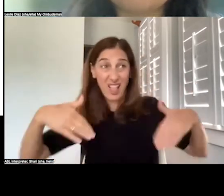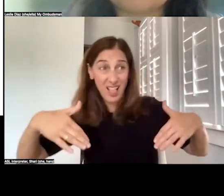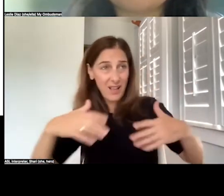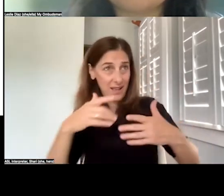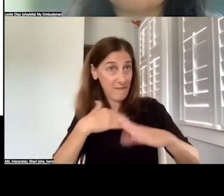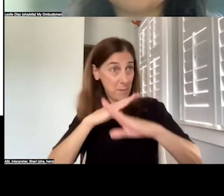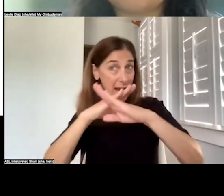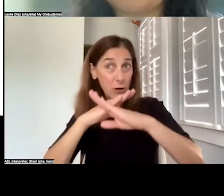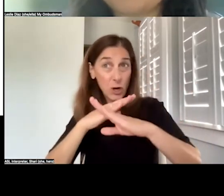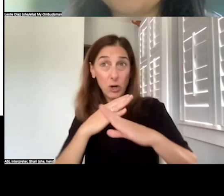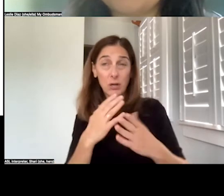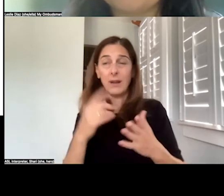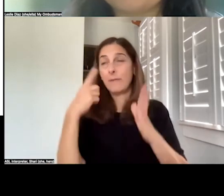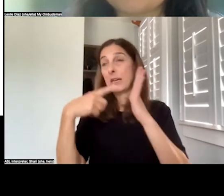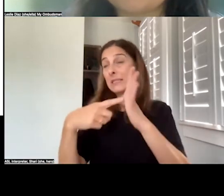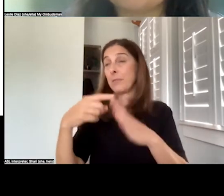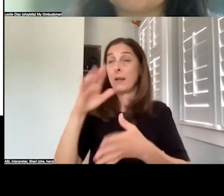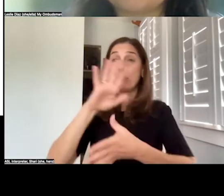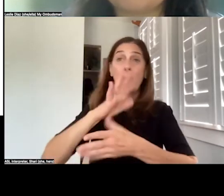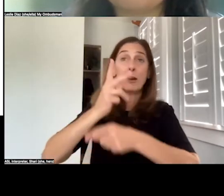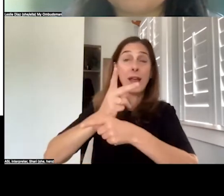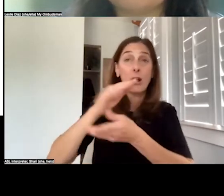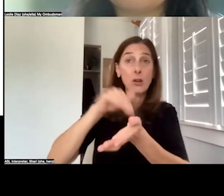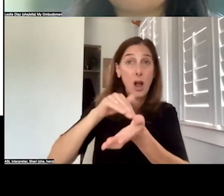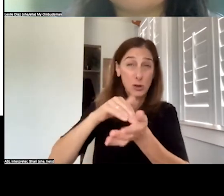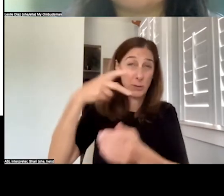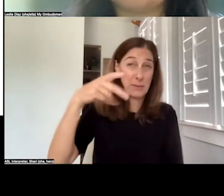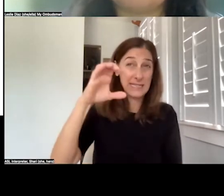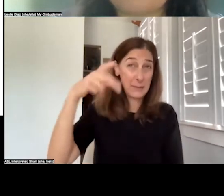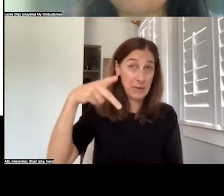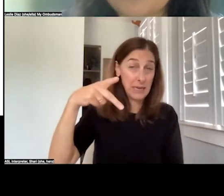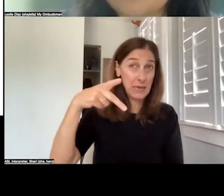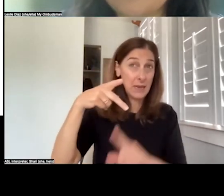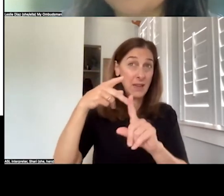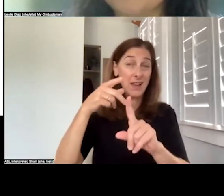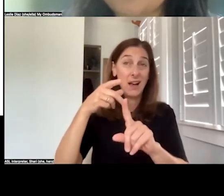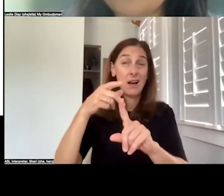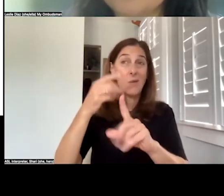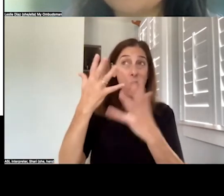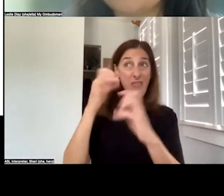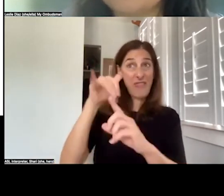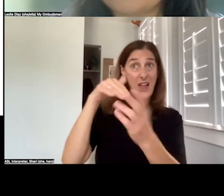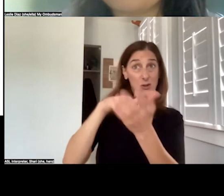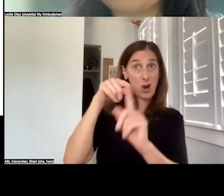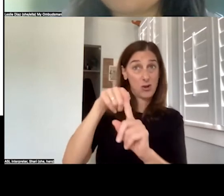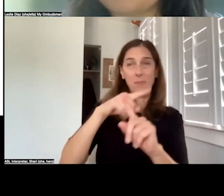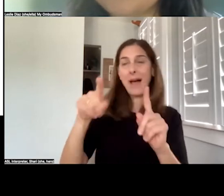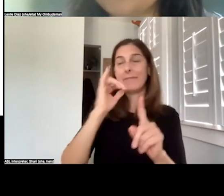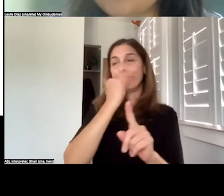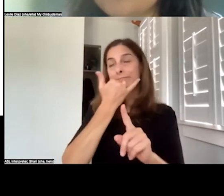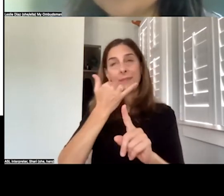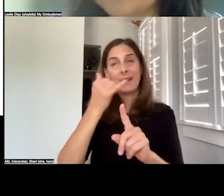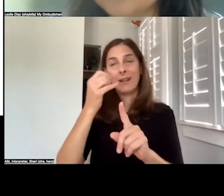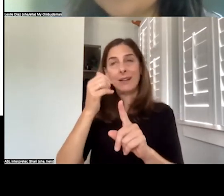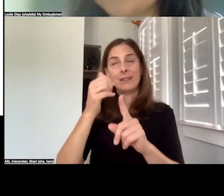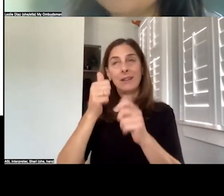So maybe the PCP that they had in mind are too far away. And so maybe we need